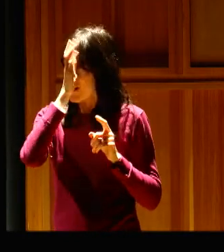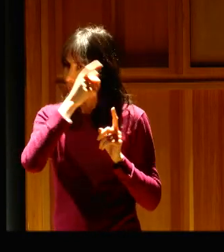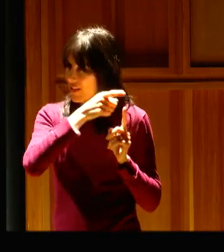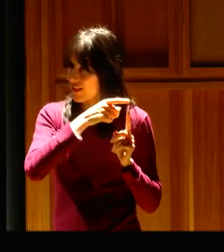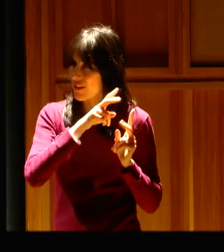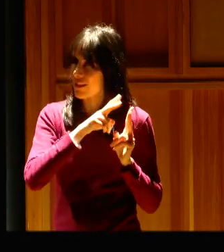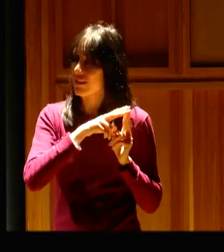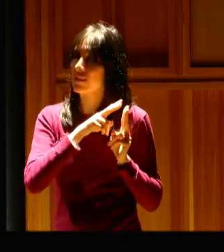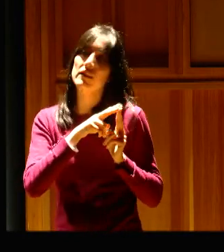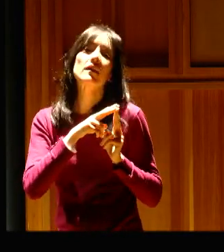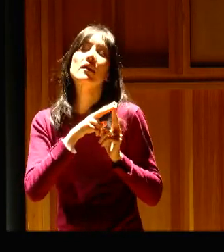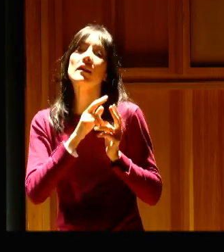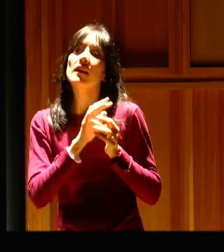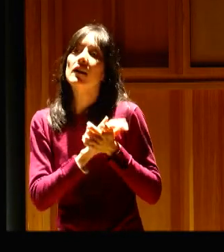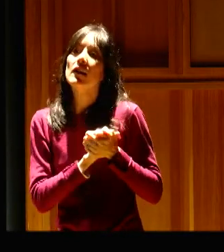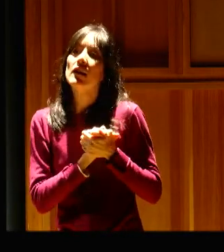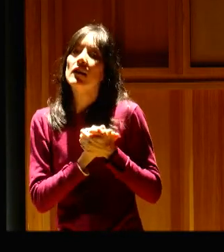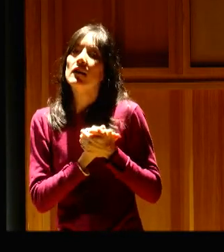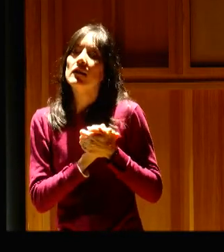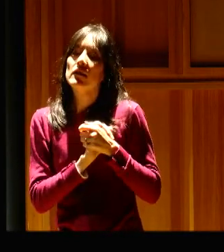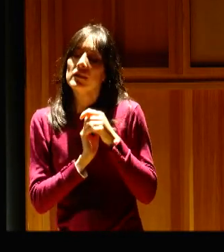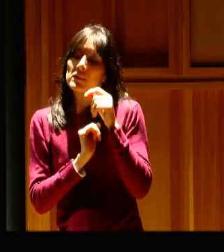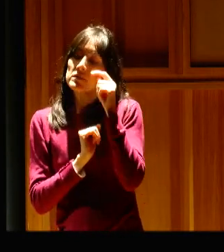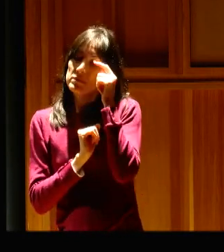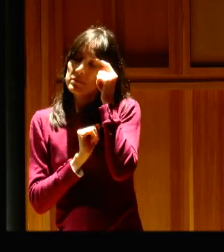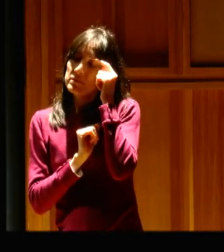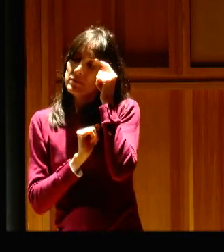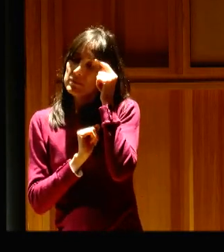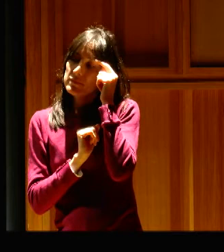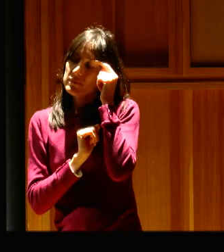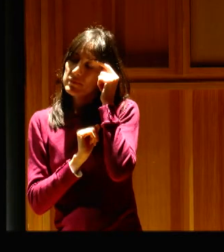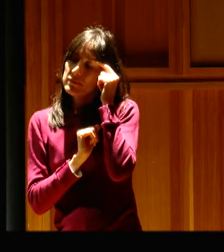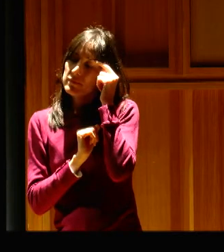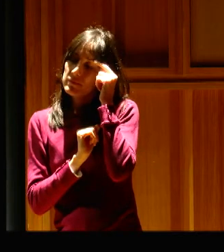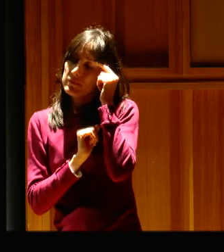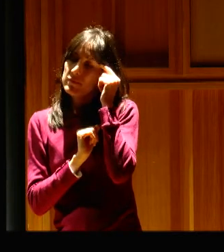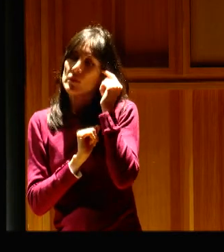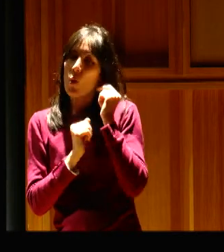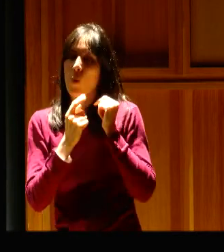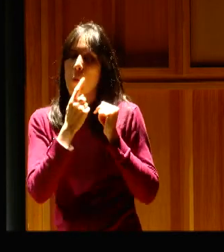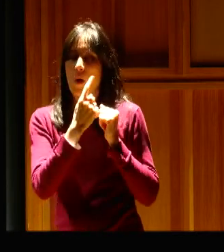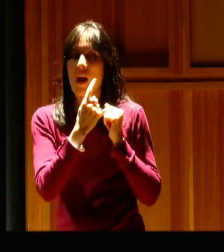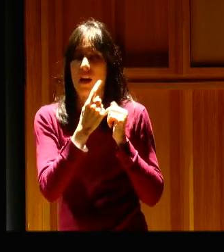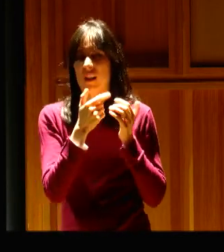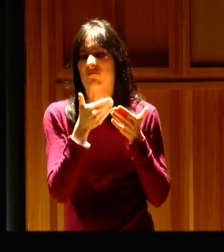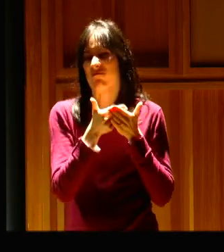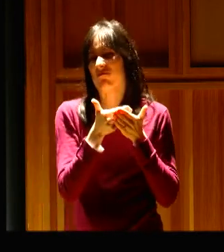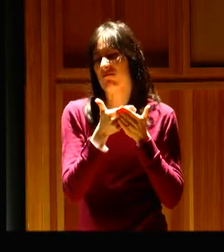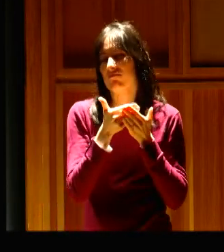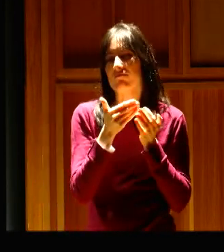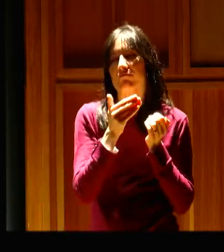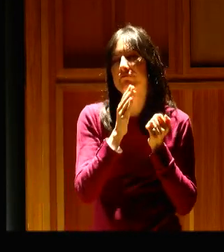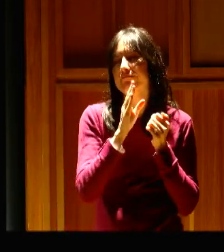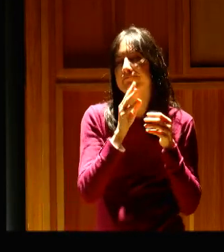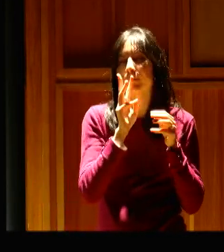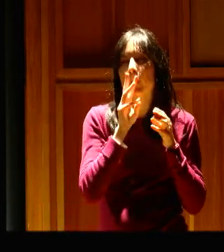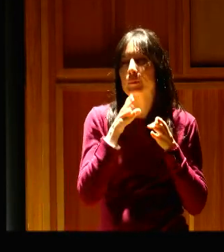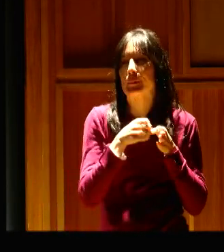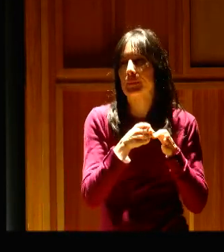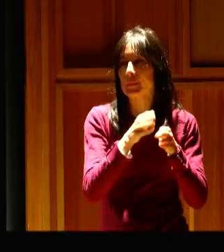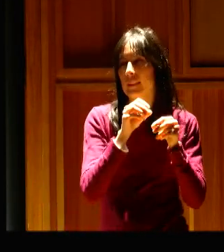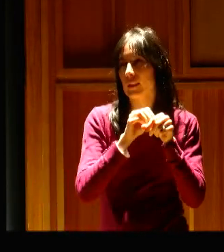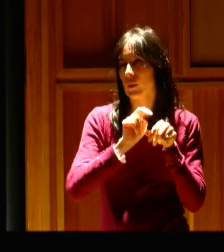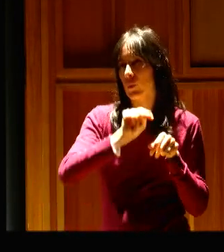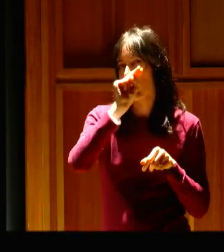this social hall that's tucked away behind trees and next to a babbling brook in North Jersey. It's